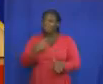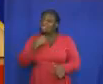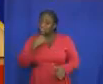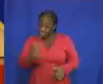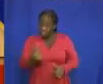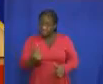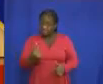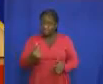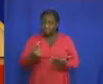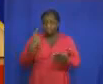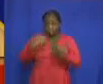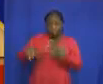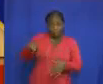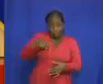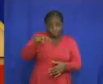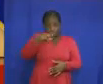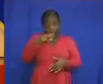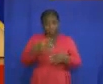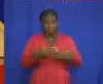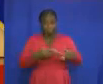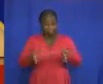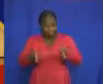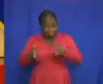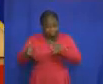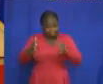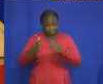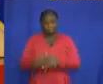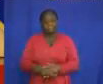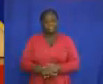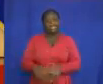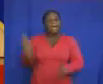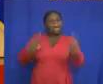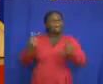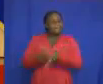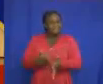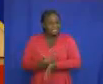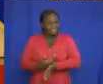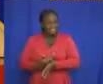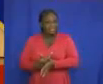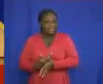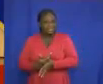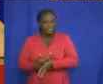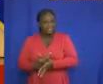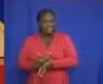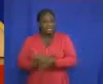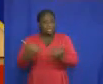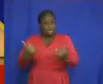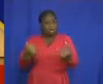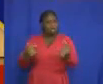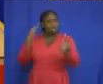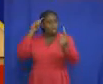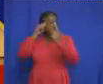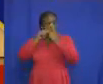our travel restriction measures. Fellow Ghanaians, a major objective of our